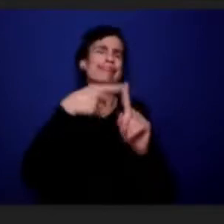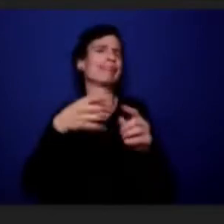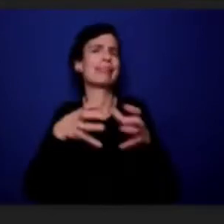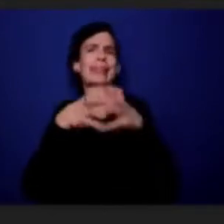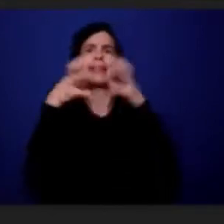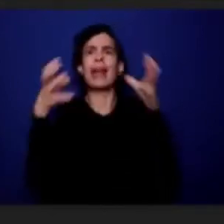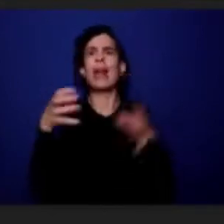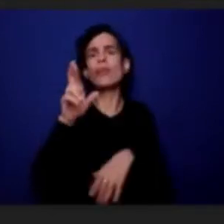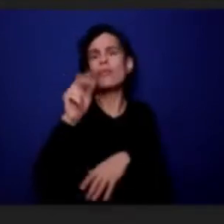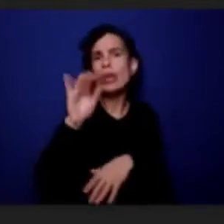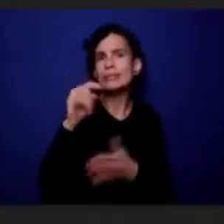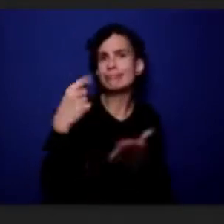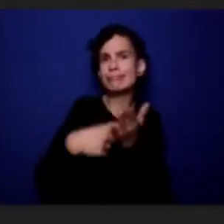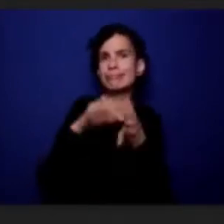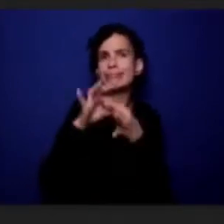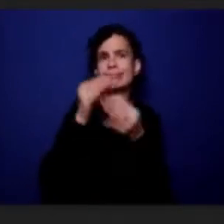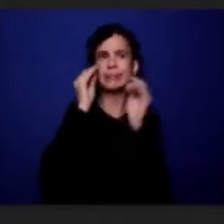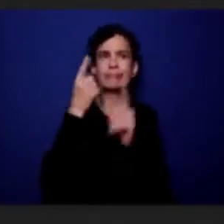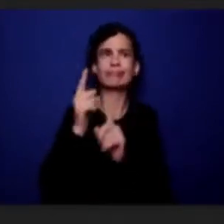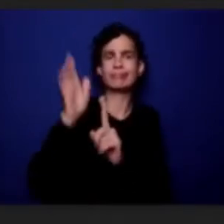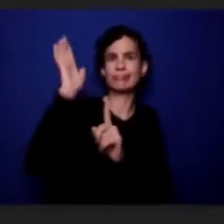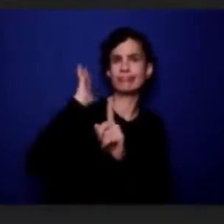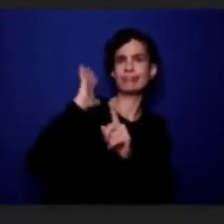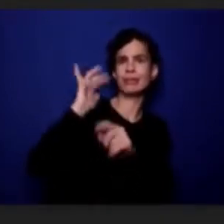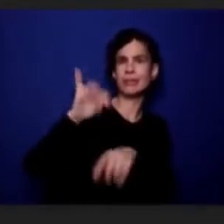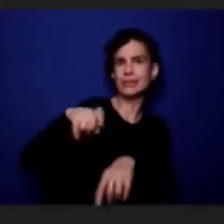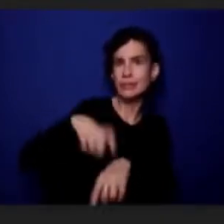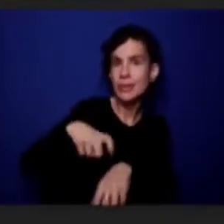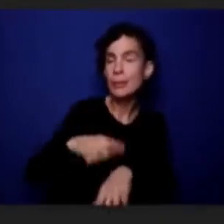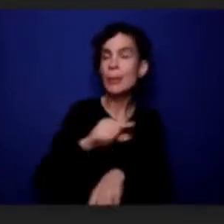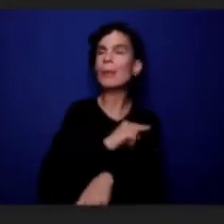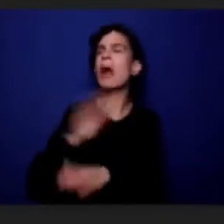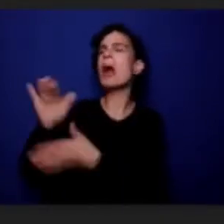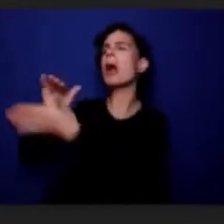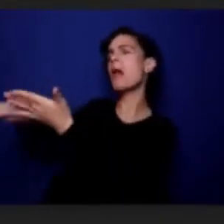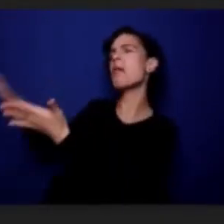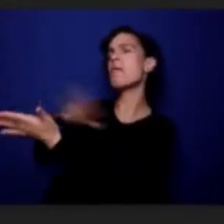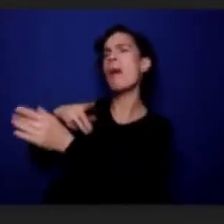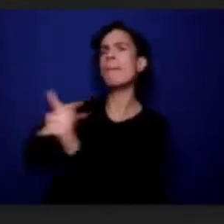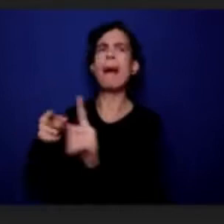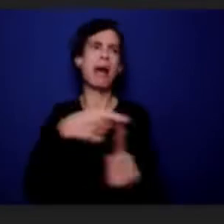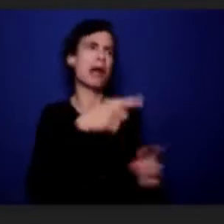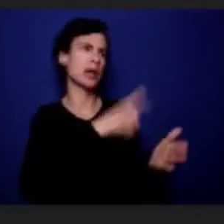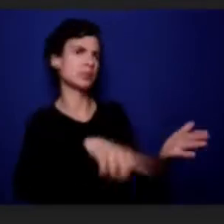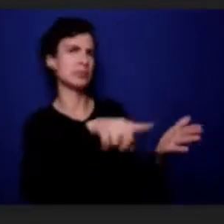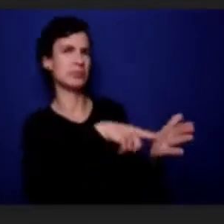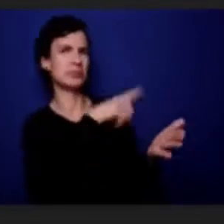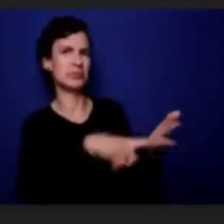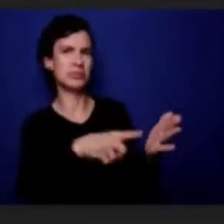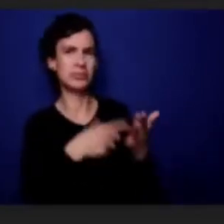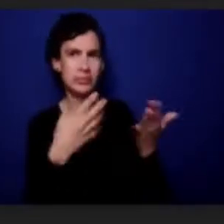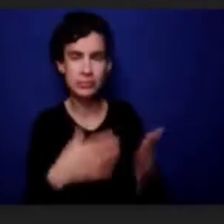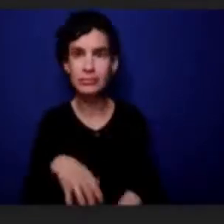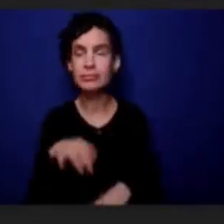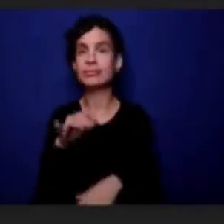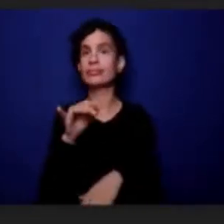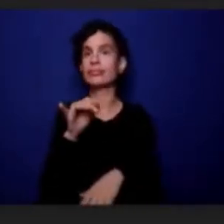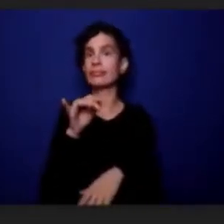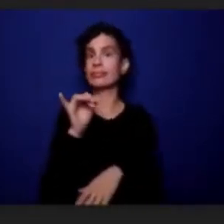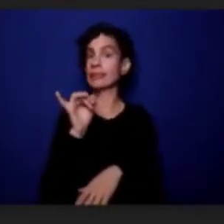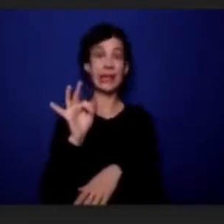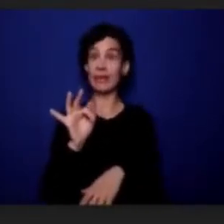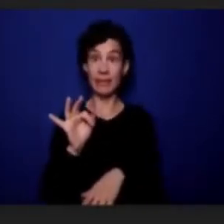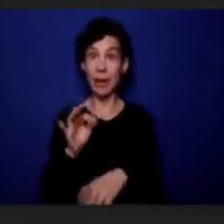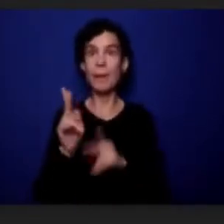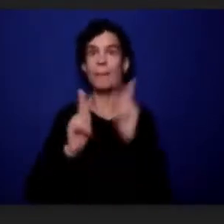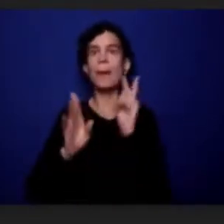lot of, like Kim F. Hall talks about that a lot, about like there's very racist discourses going on about face painting at the time,